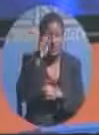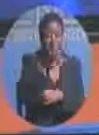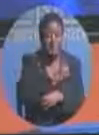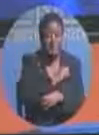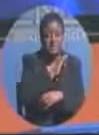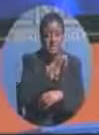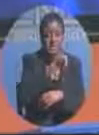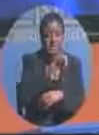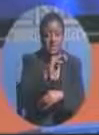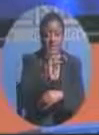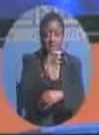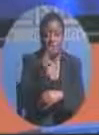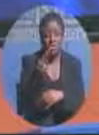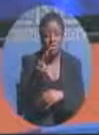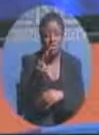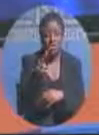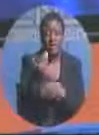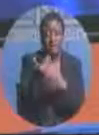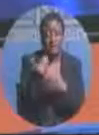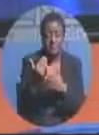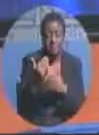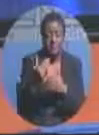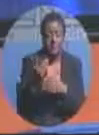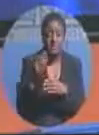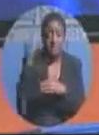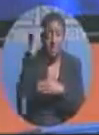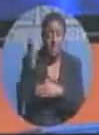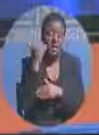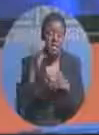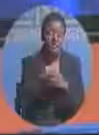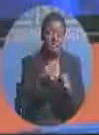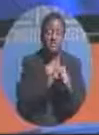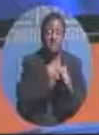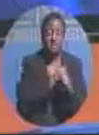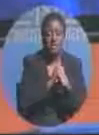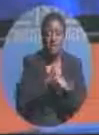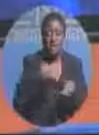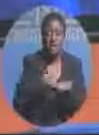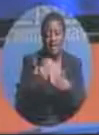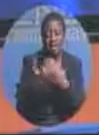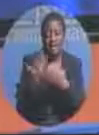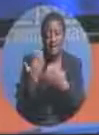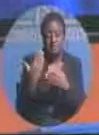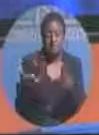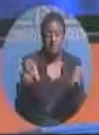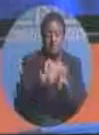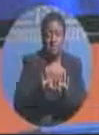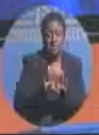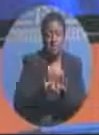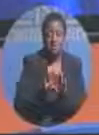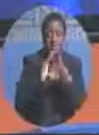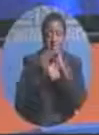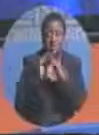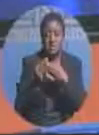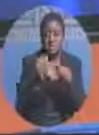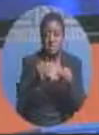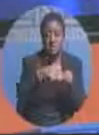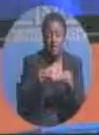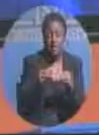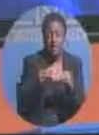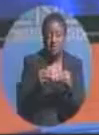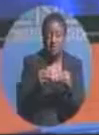the now-defunct City Market's food store chain. Last week, Police Commissioner Allison Greenslade announced that in accordance with Article